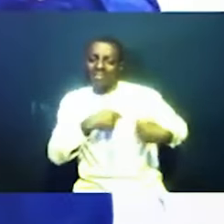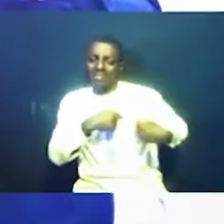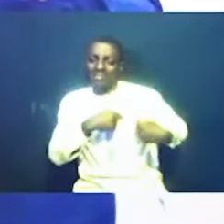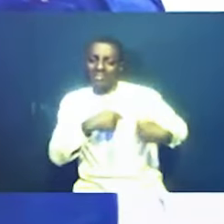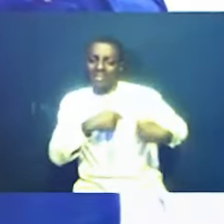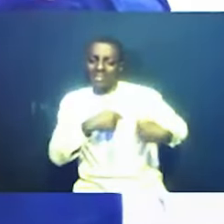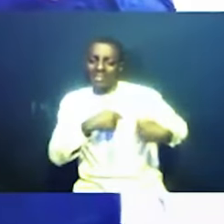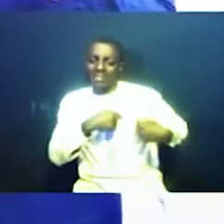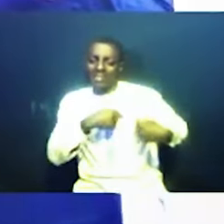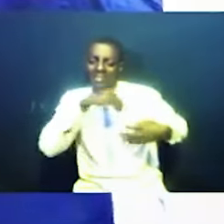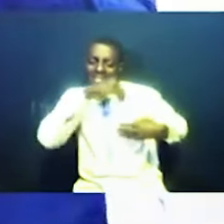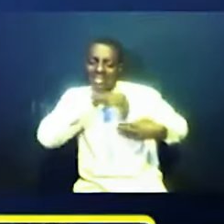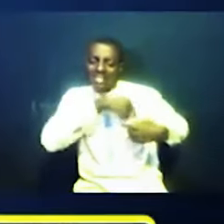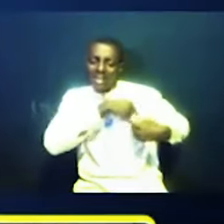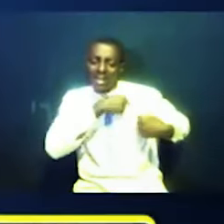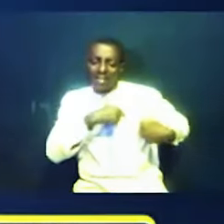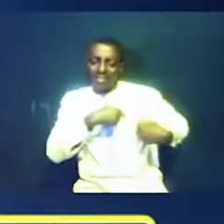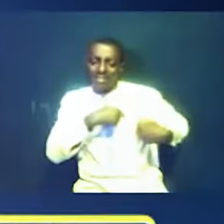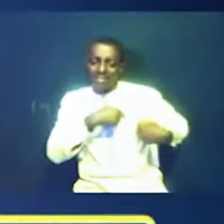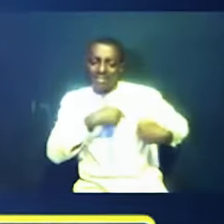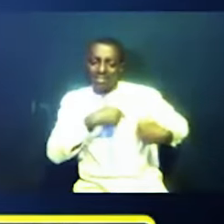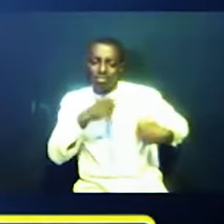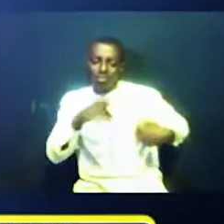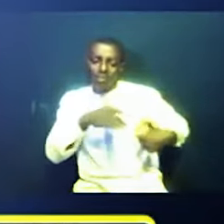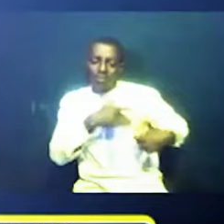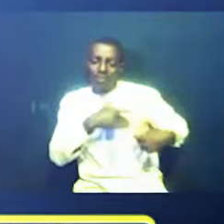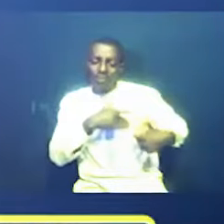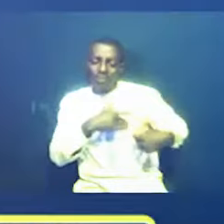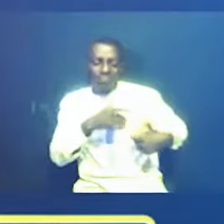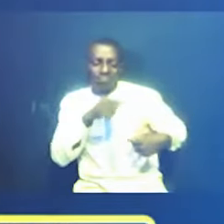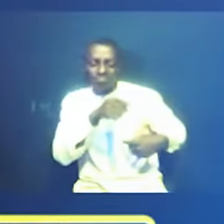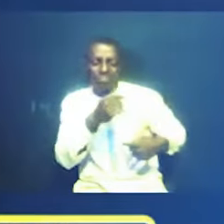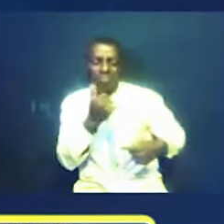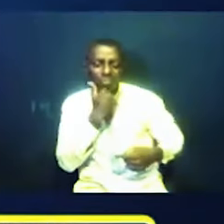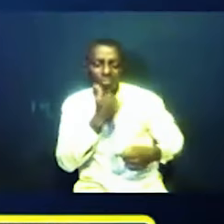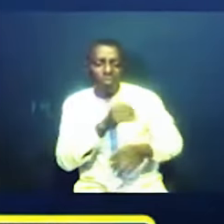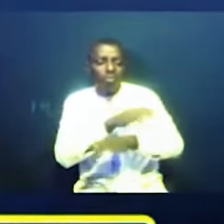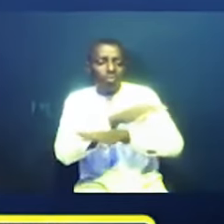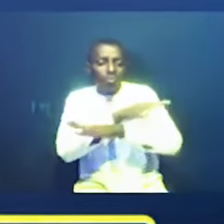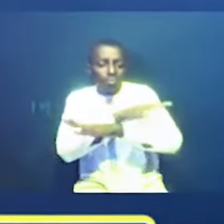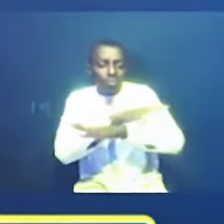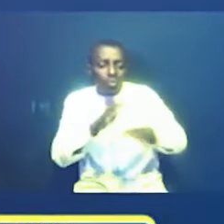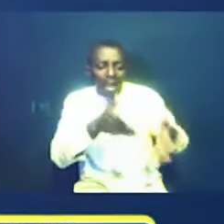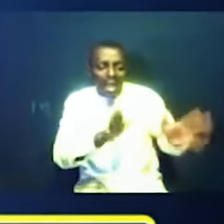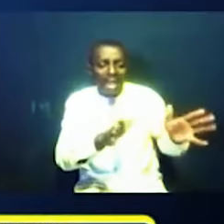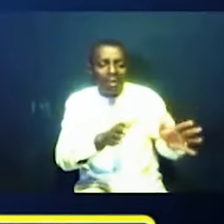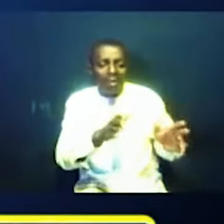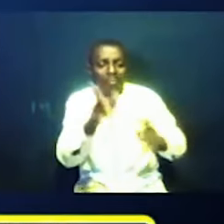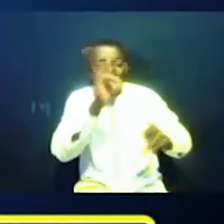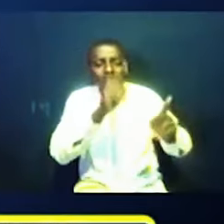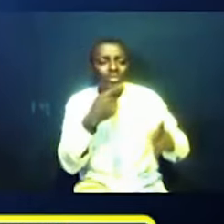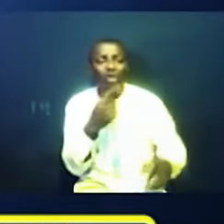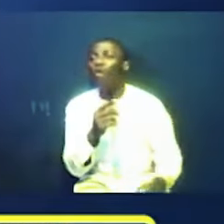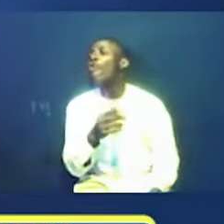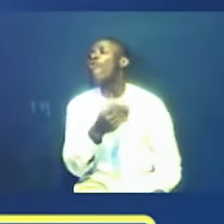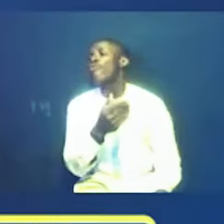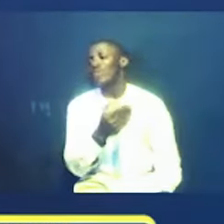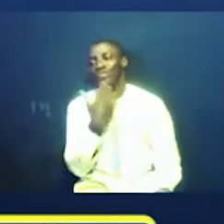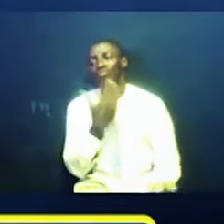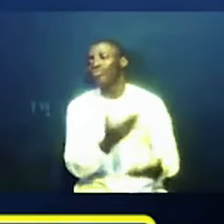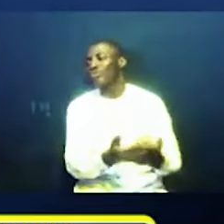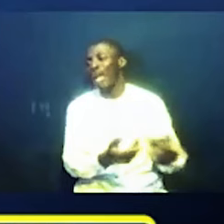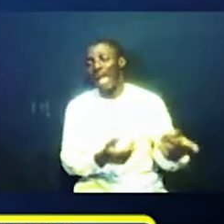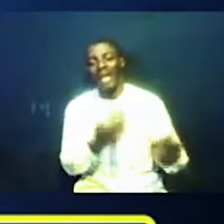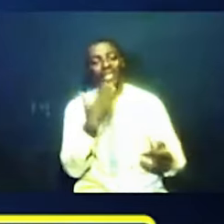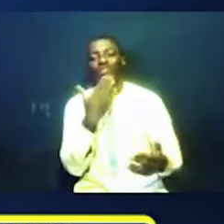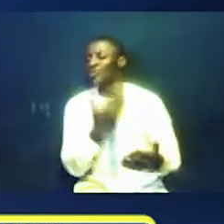obeso nipa ni ntia. Or pleasing women. Ana obeso won etwa won hwe ye ni. Pleasing your husband. Hwe uso ukunu ene. Pleasing